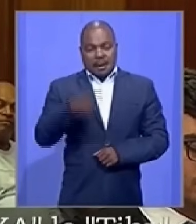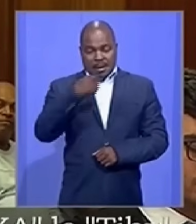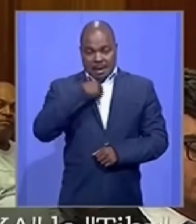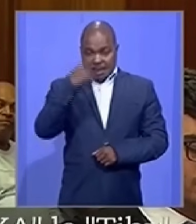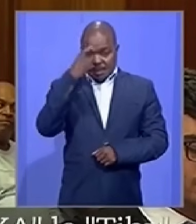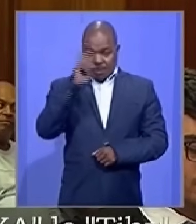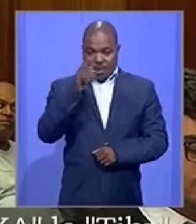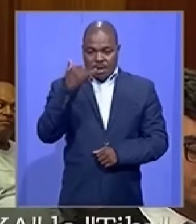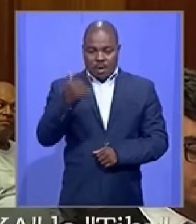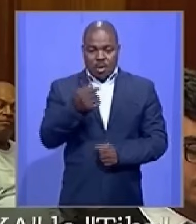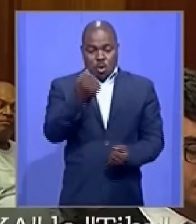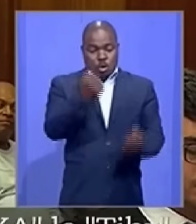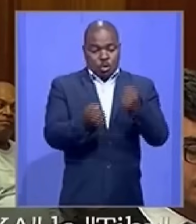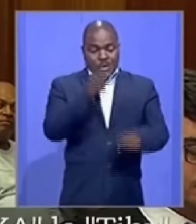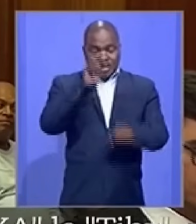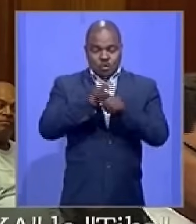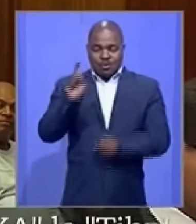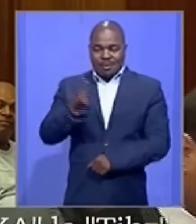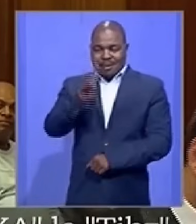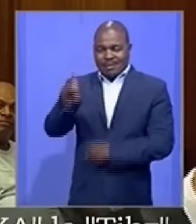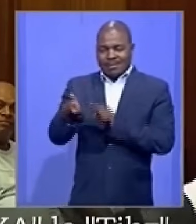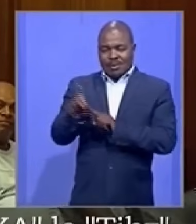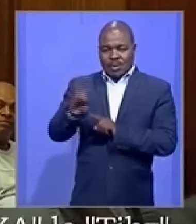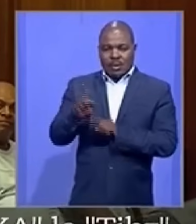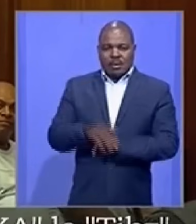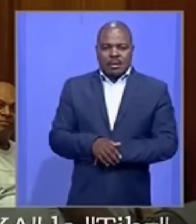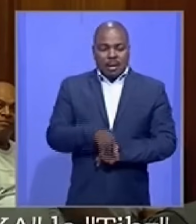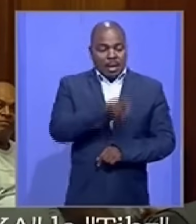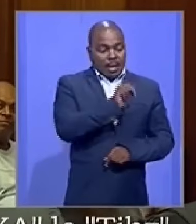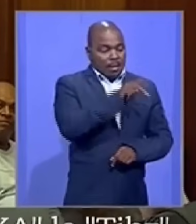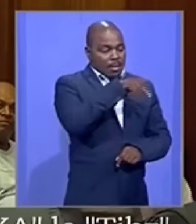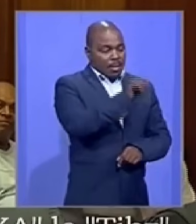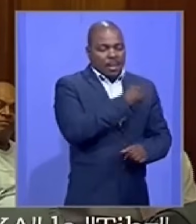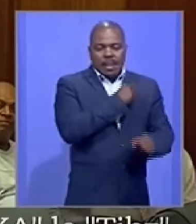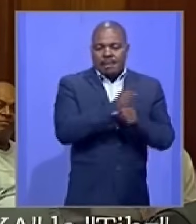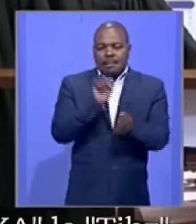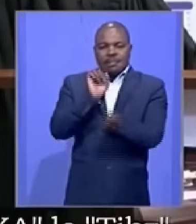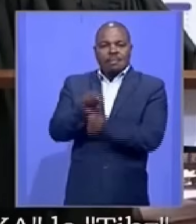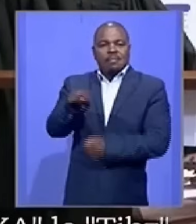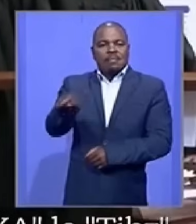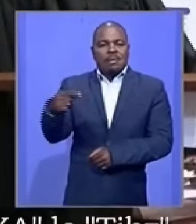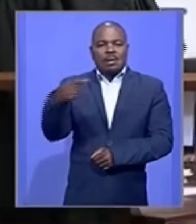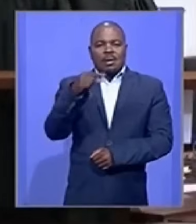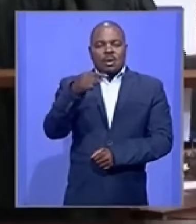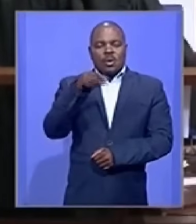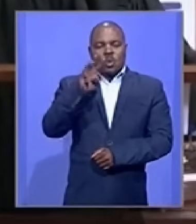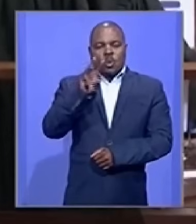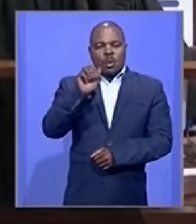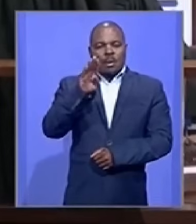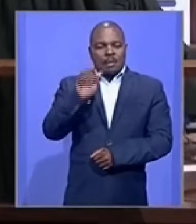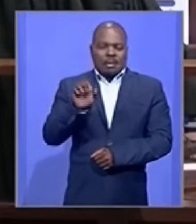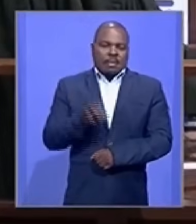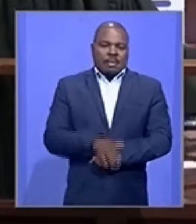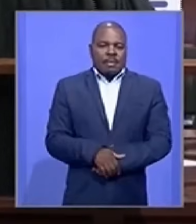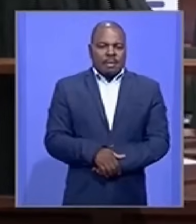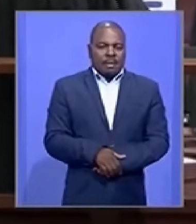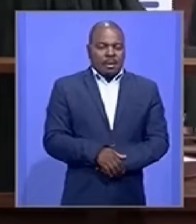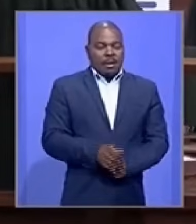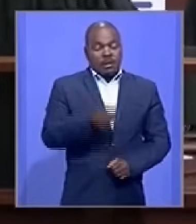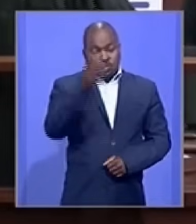that the question this honourable court should be asking is why exactly has the state failed to arrest Mfundo Gaba? Athe ha ile lekgotleng le phahameng la dinyewe